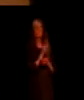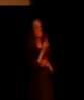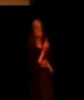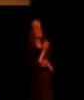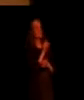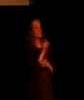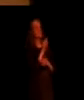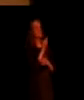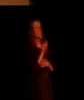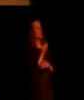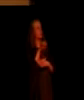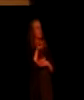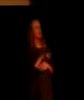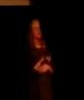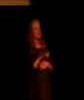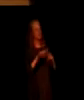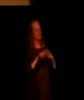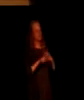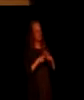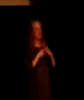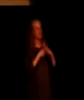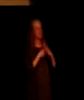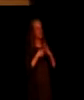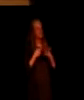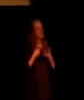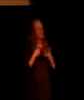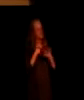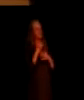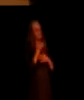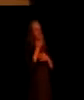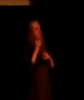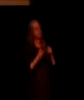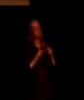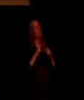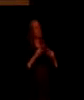enough impetus that there were starting to be small discussions.